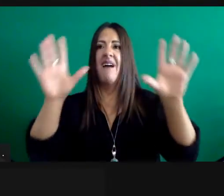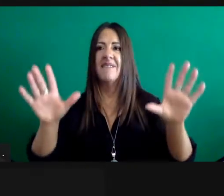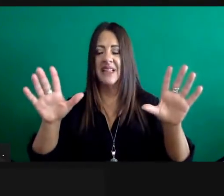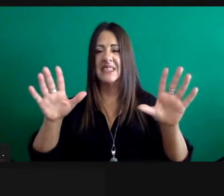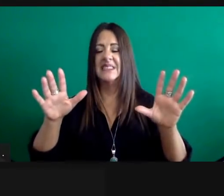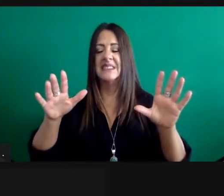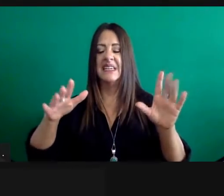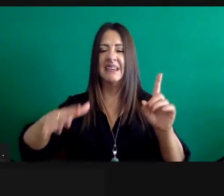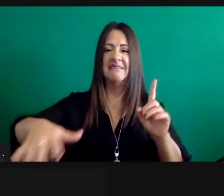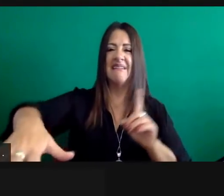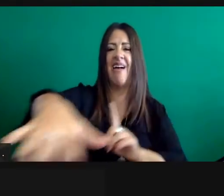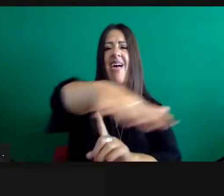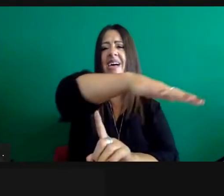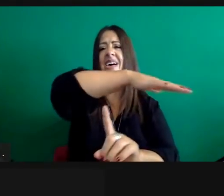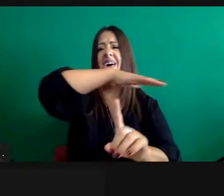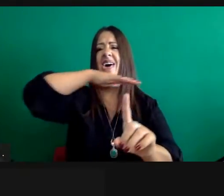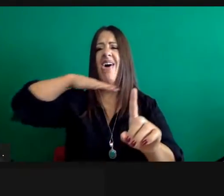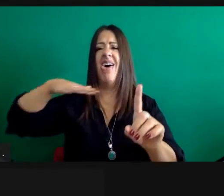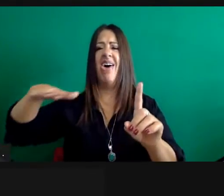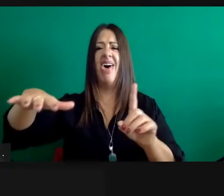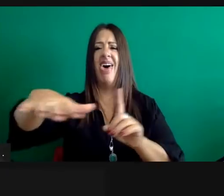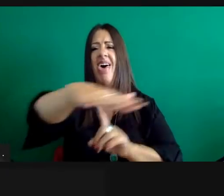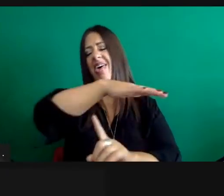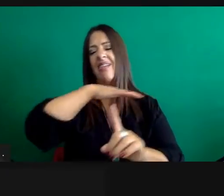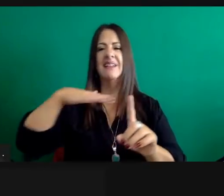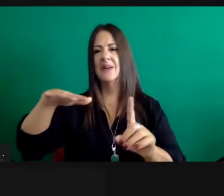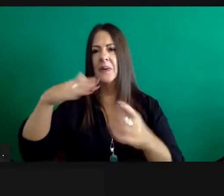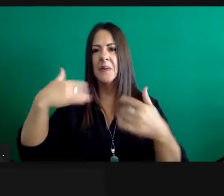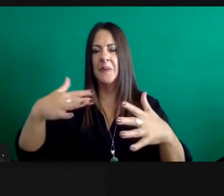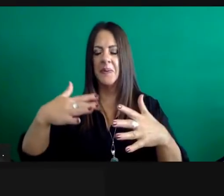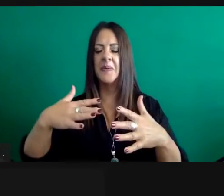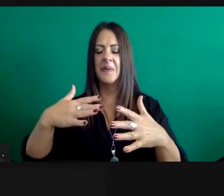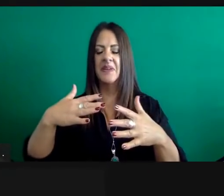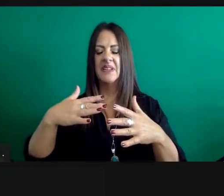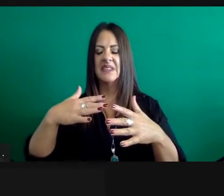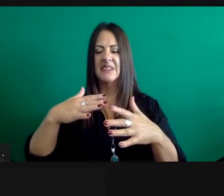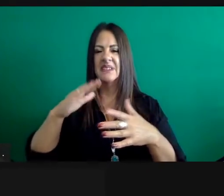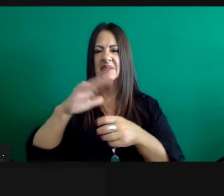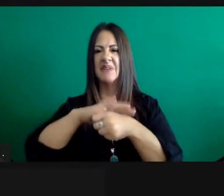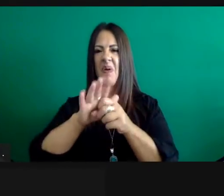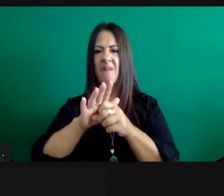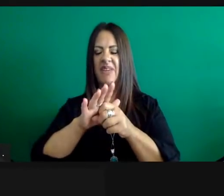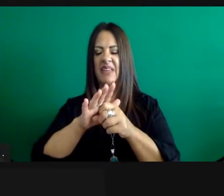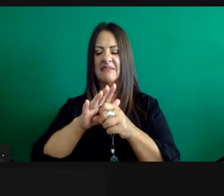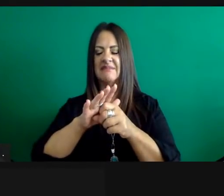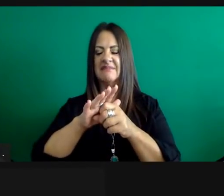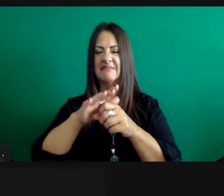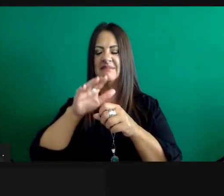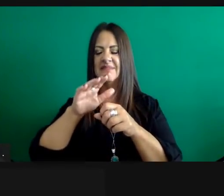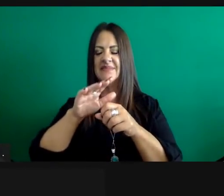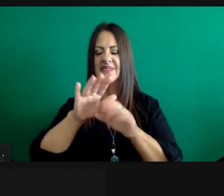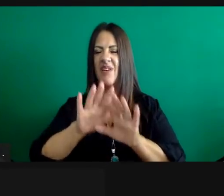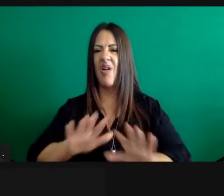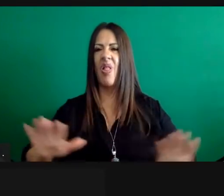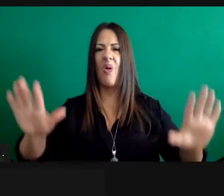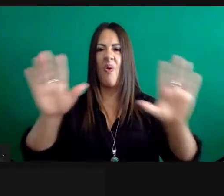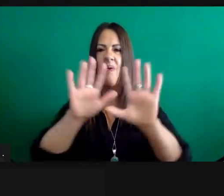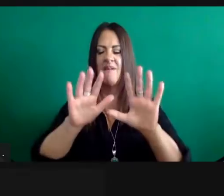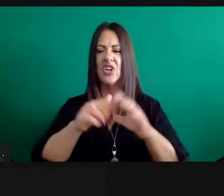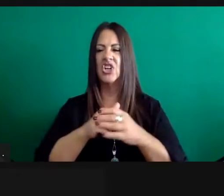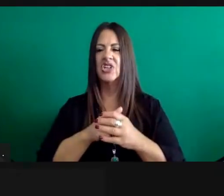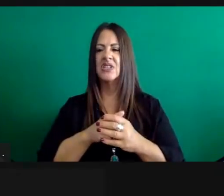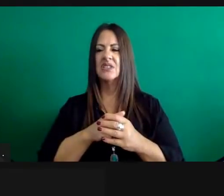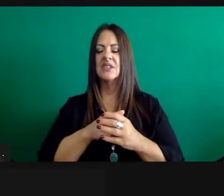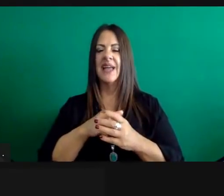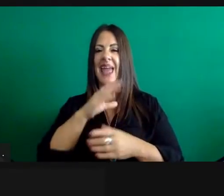the likelihood of continuing to see high case numbers without some major change in our